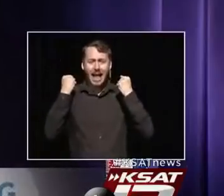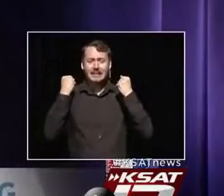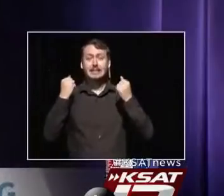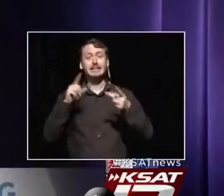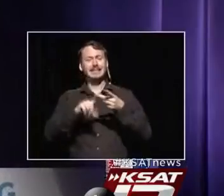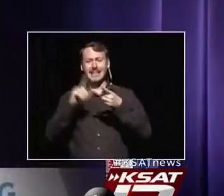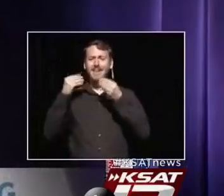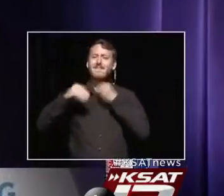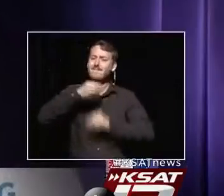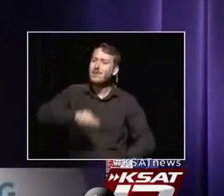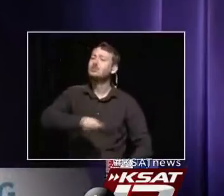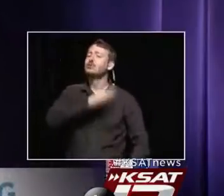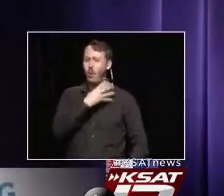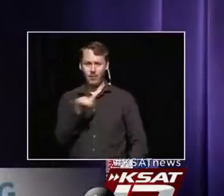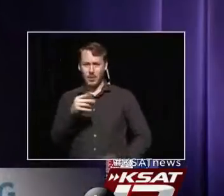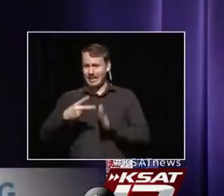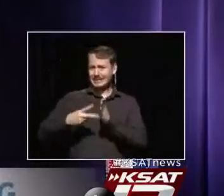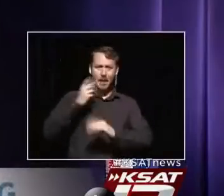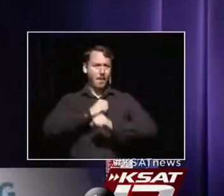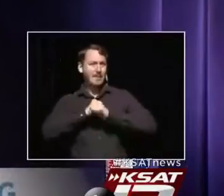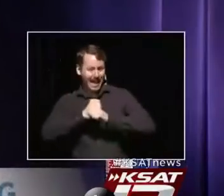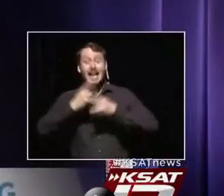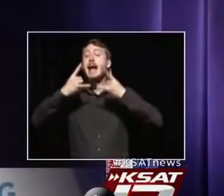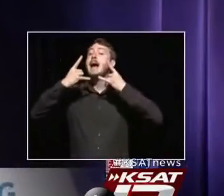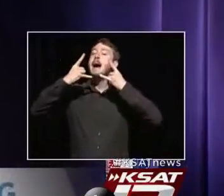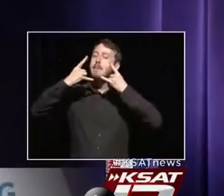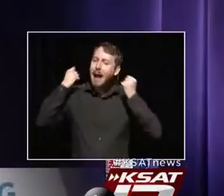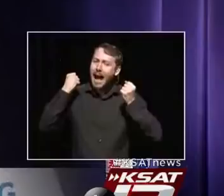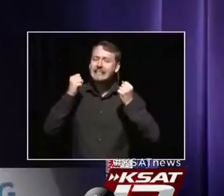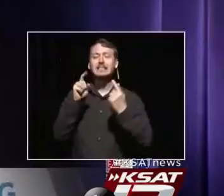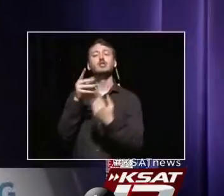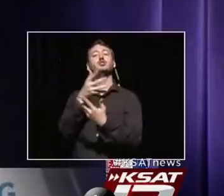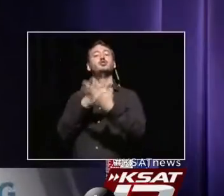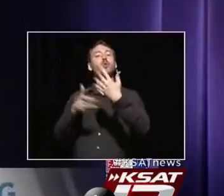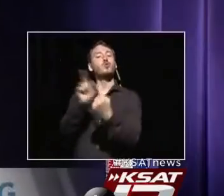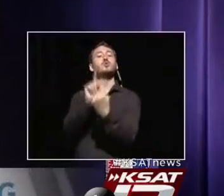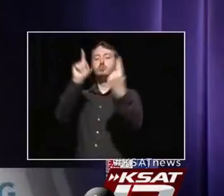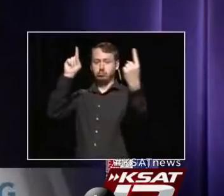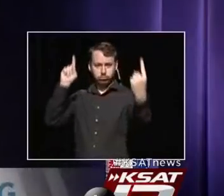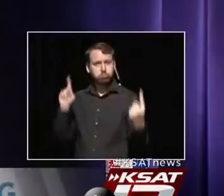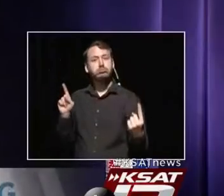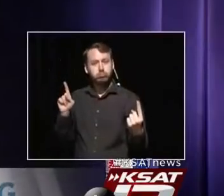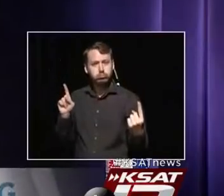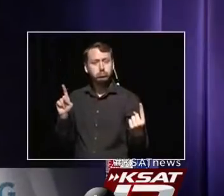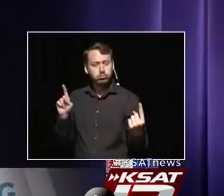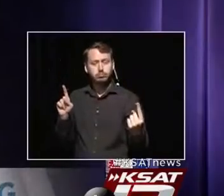double protected. Mask, social distance,